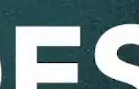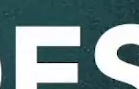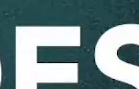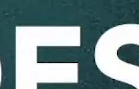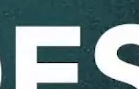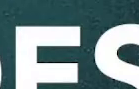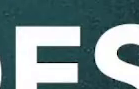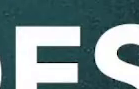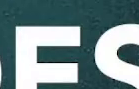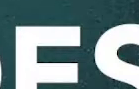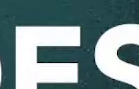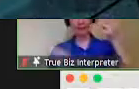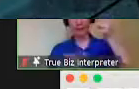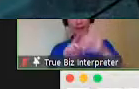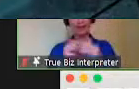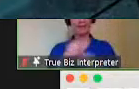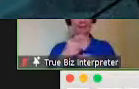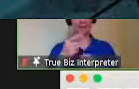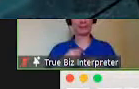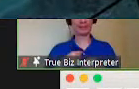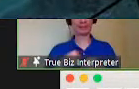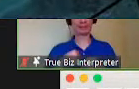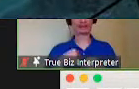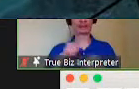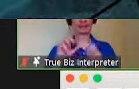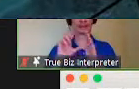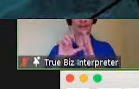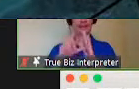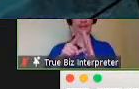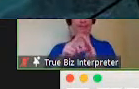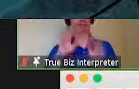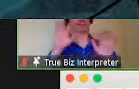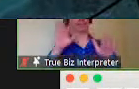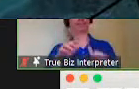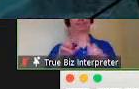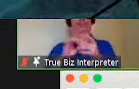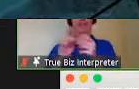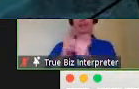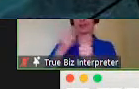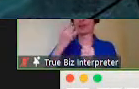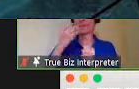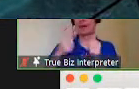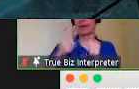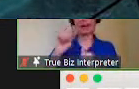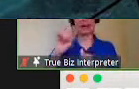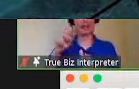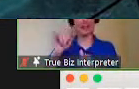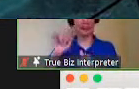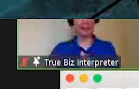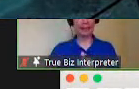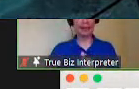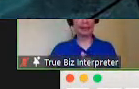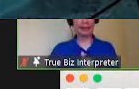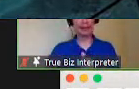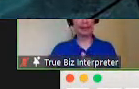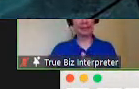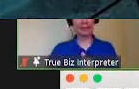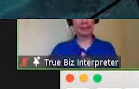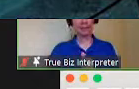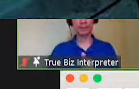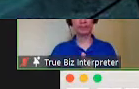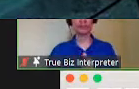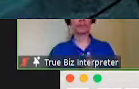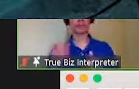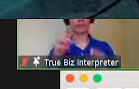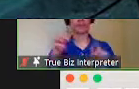cracks me up. And it's connected to lighting and scenic. I don't know, what is that? But then if you really look at